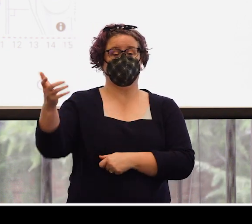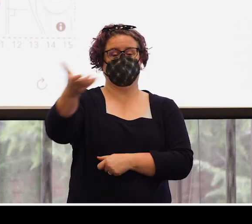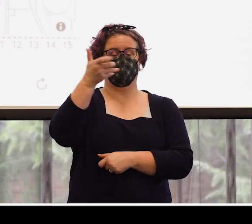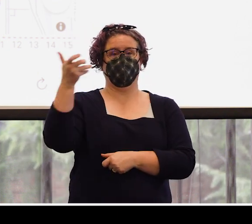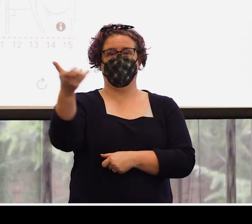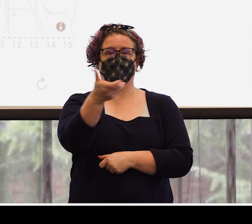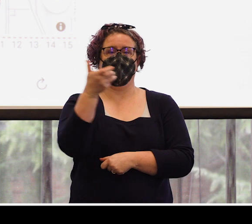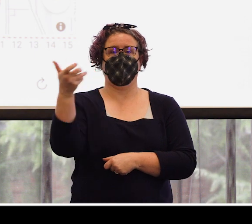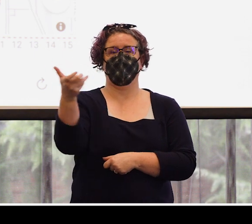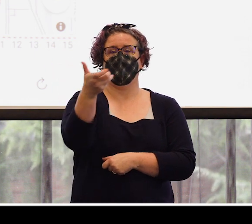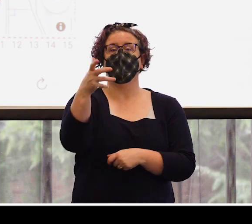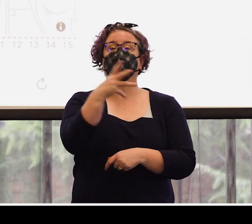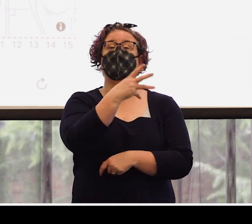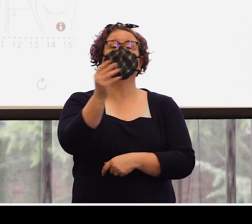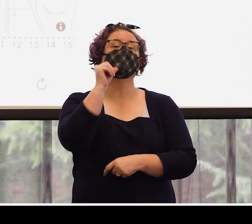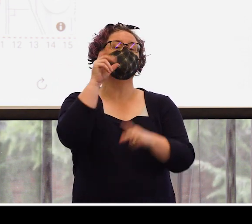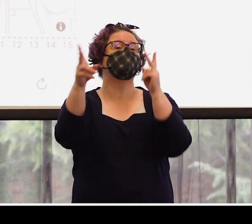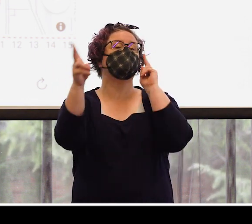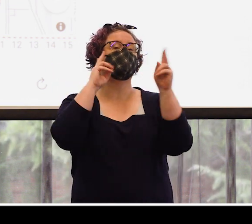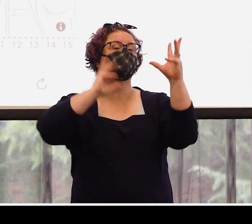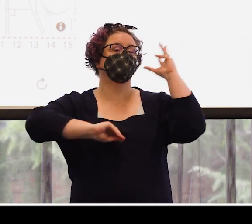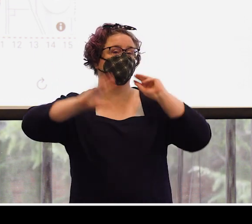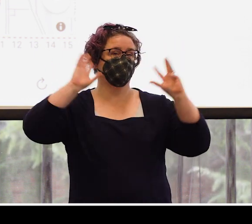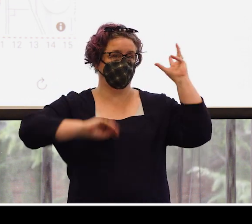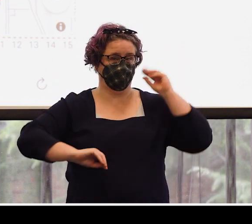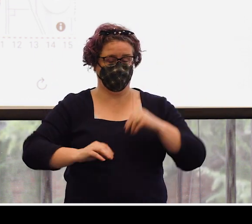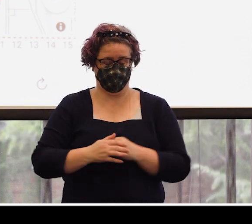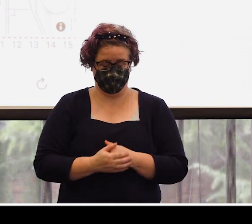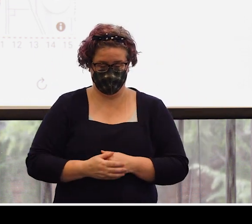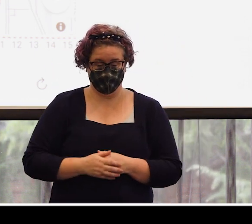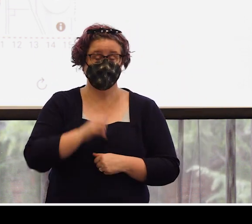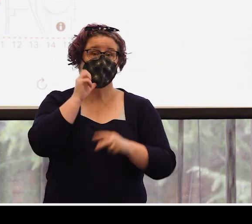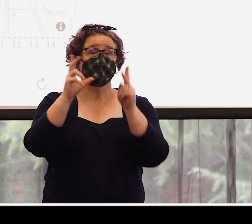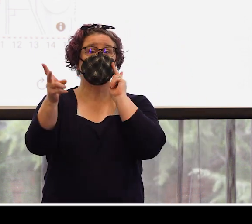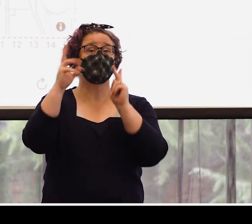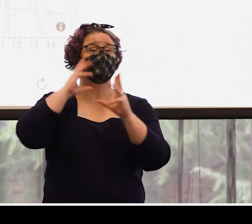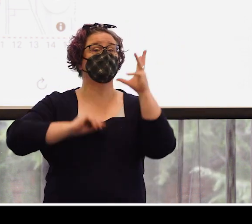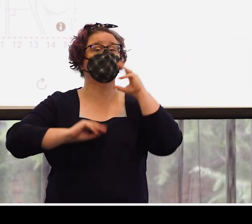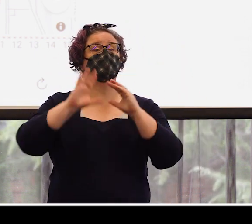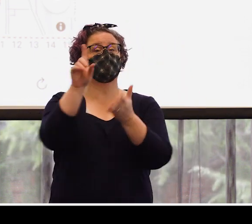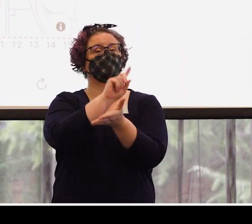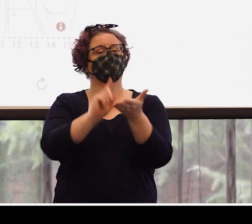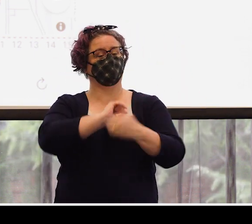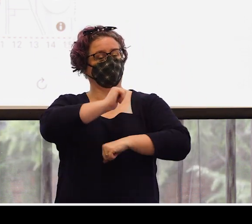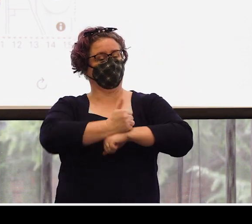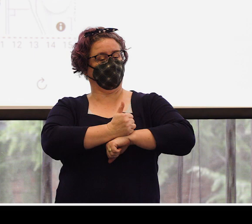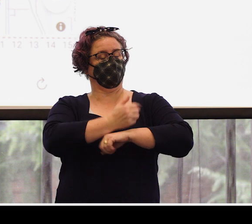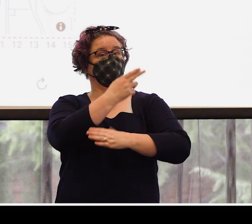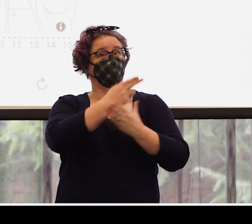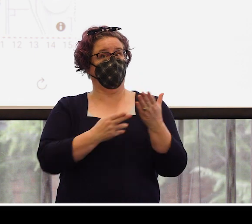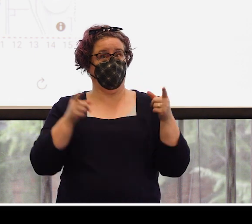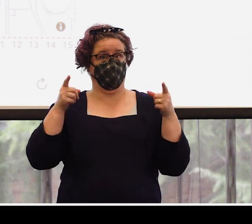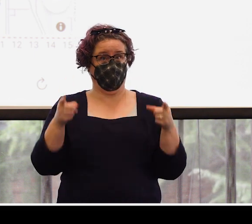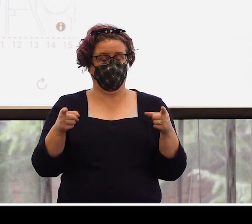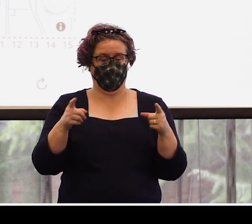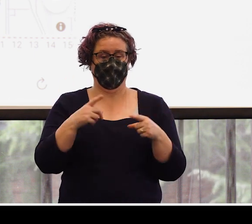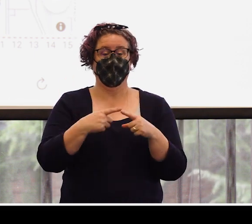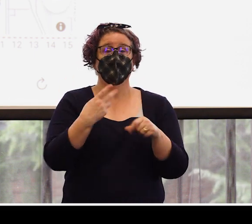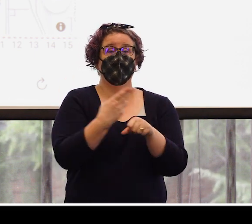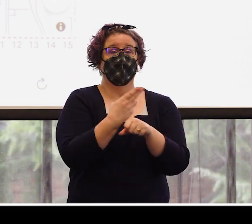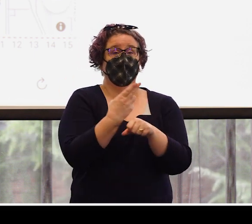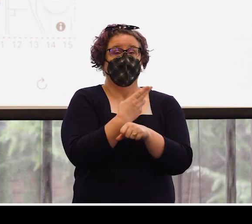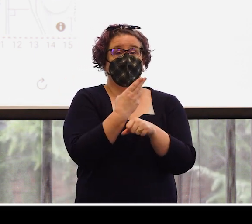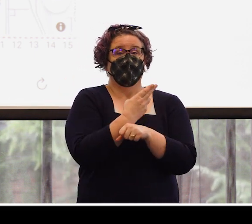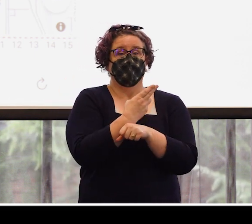go and using the non-visual experience. So a non-visual experience was designed both for using